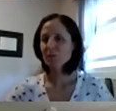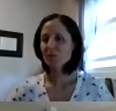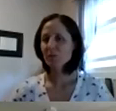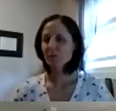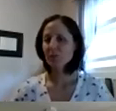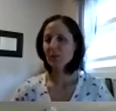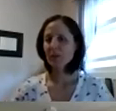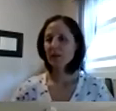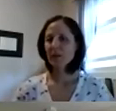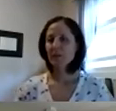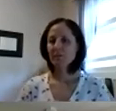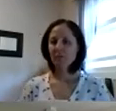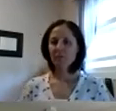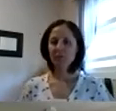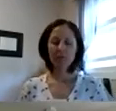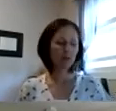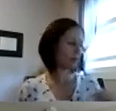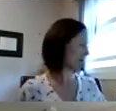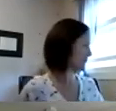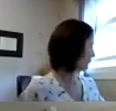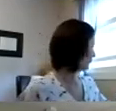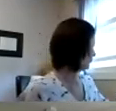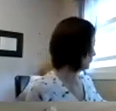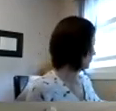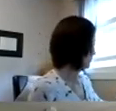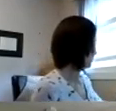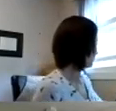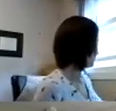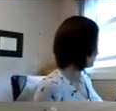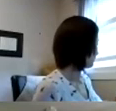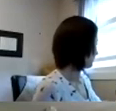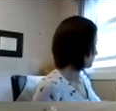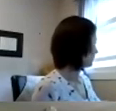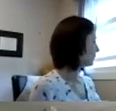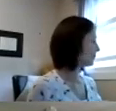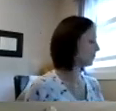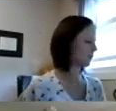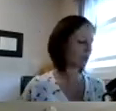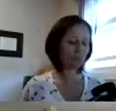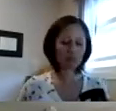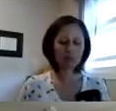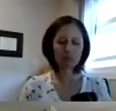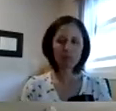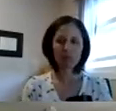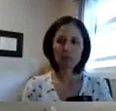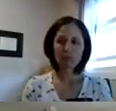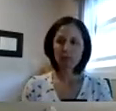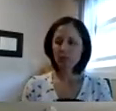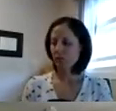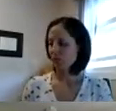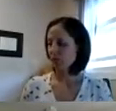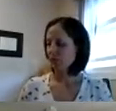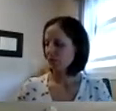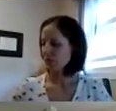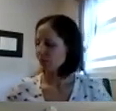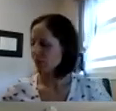we're actually using state funds for those purposes. So, you know, what we're calling our